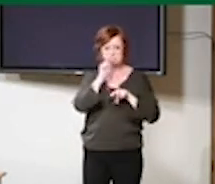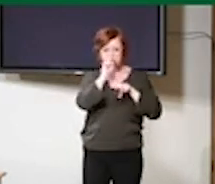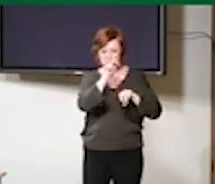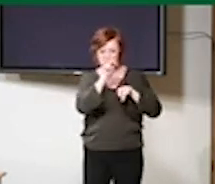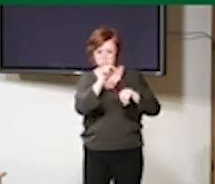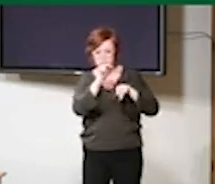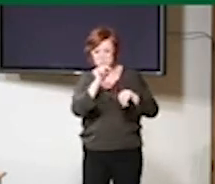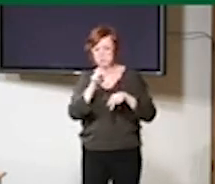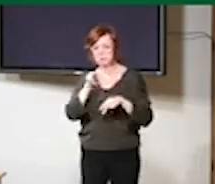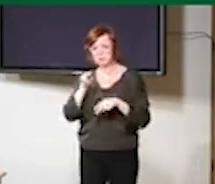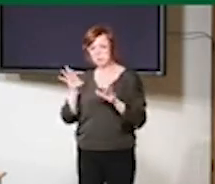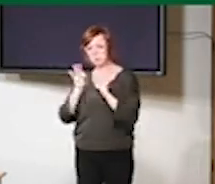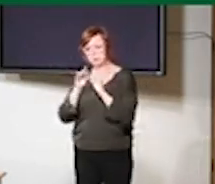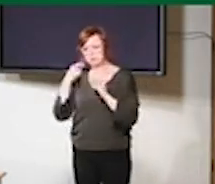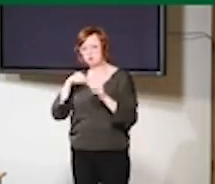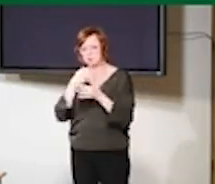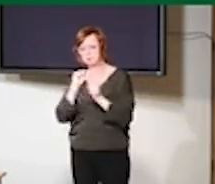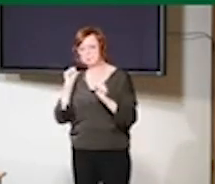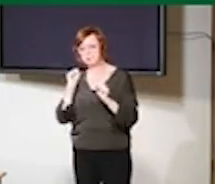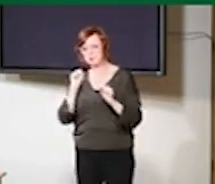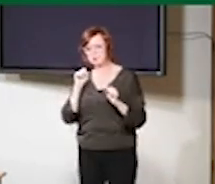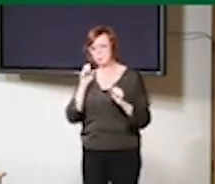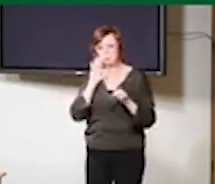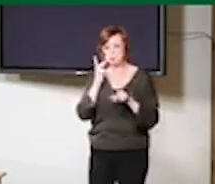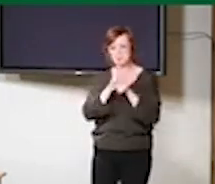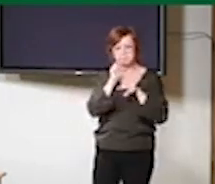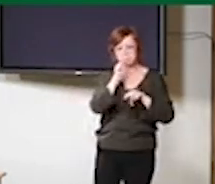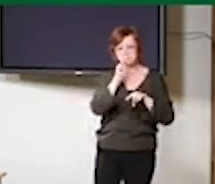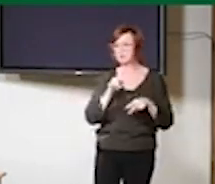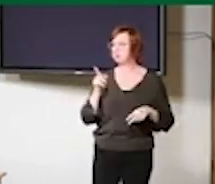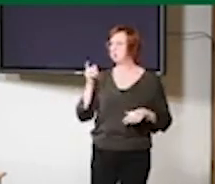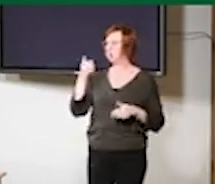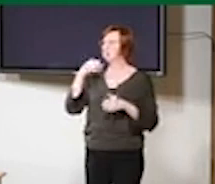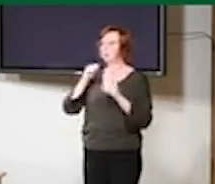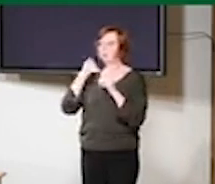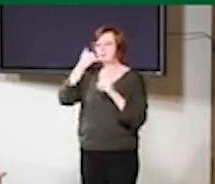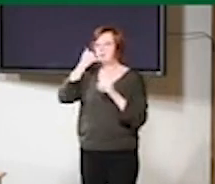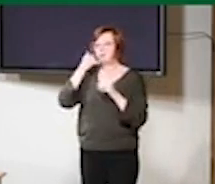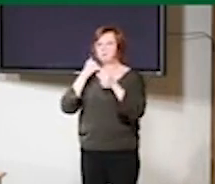more questions on the line, operator. We have Adam Hunter with CBC.